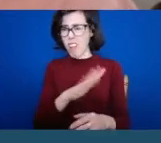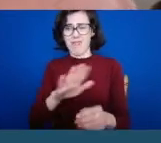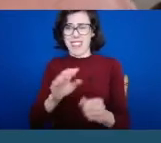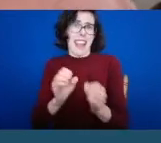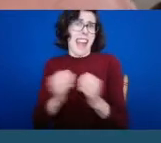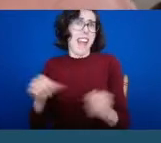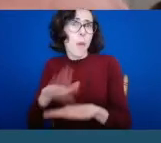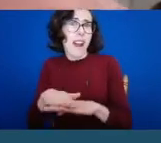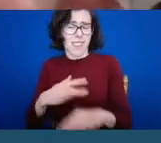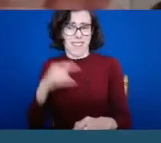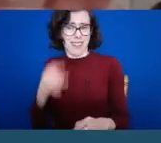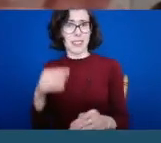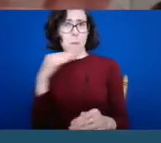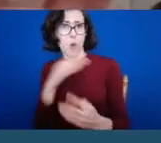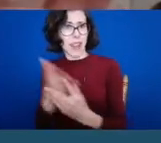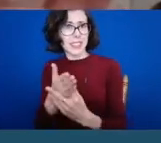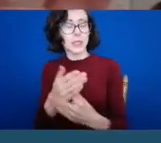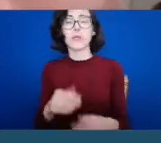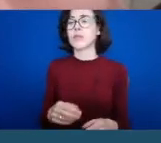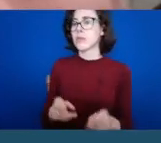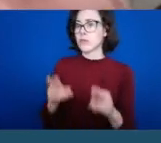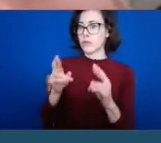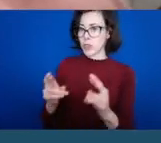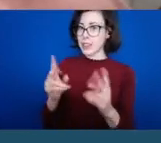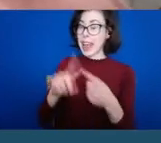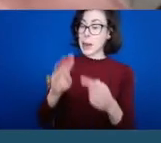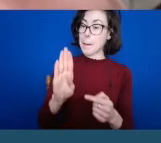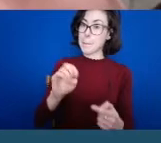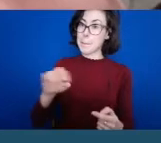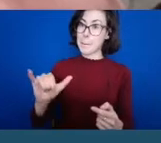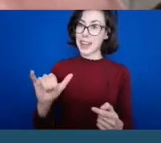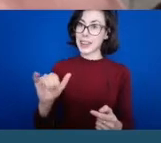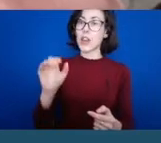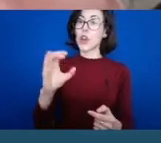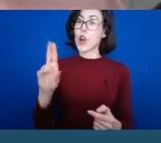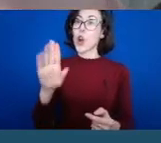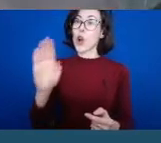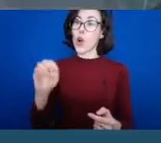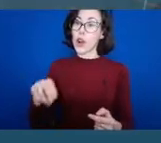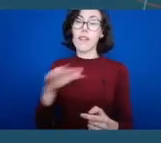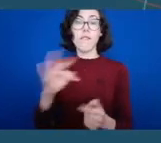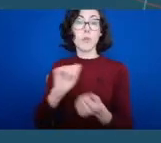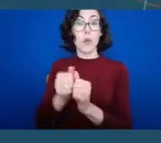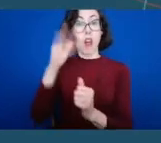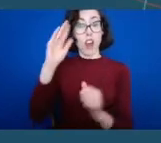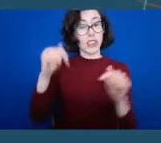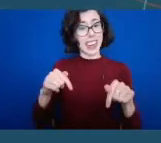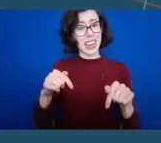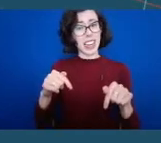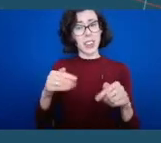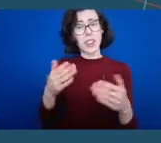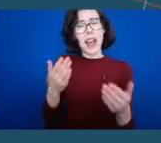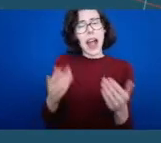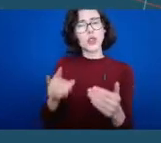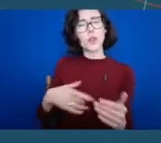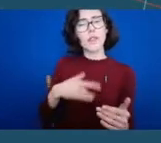No, absolutely. And Benny Cullen from Sport Ireland is with us as well. And Benny, have you a particular interest as well in how technology might help